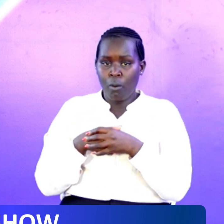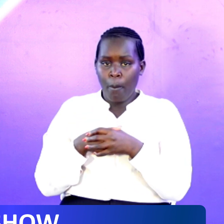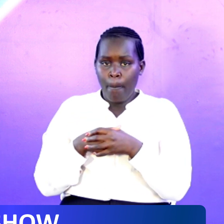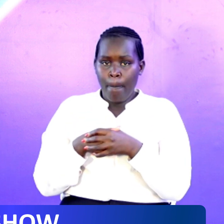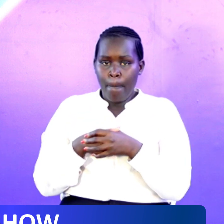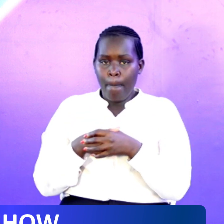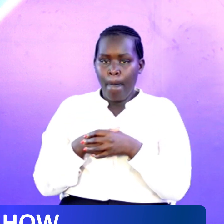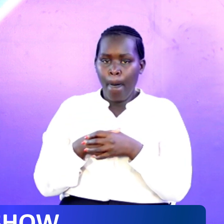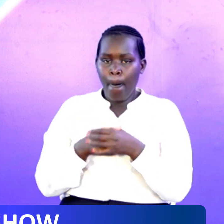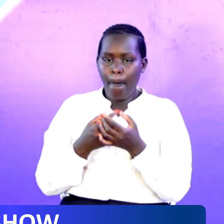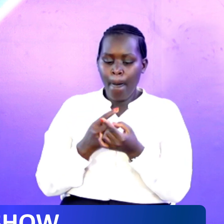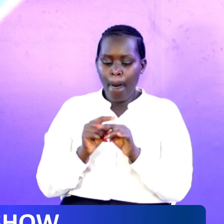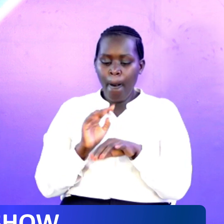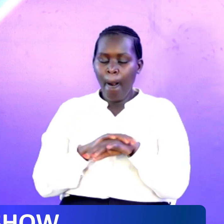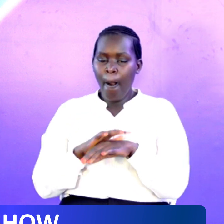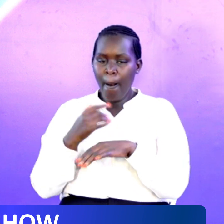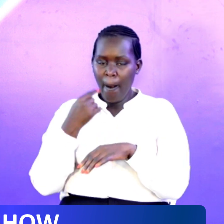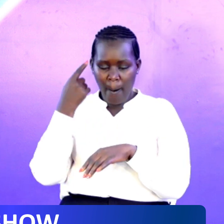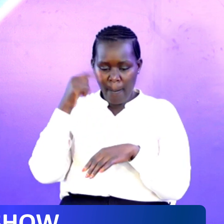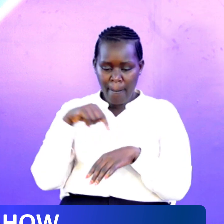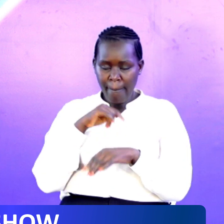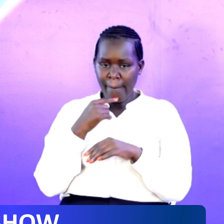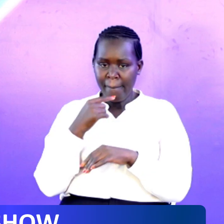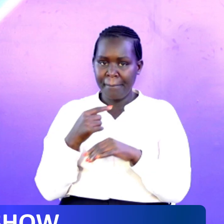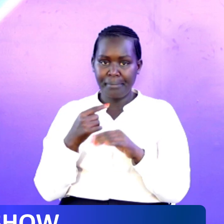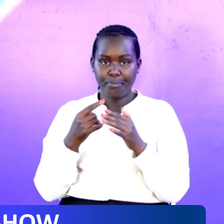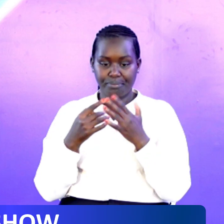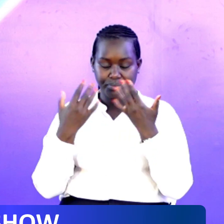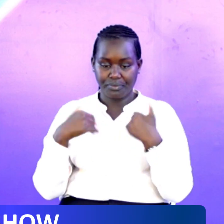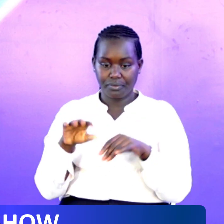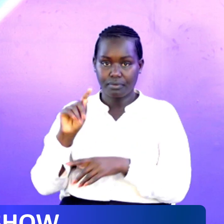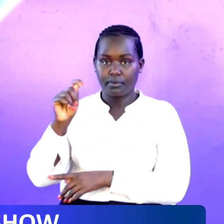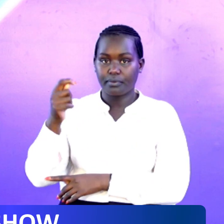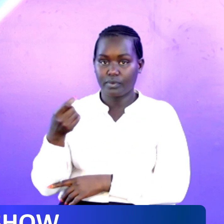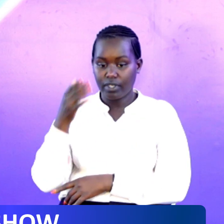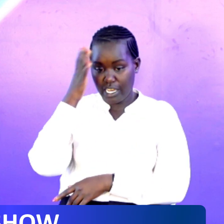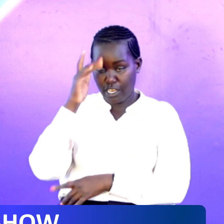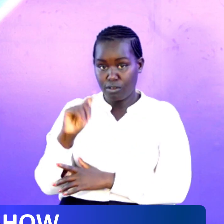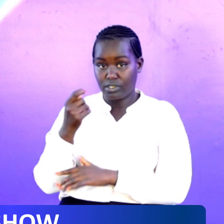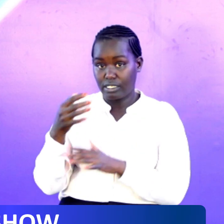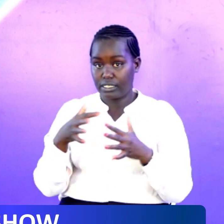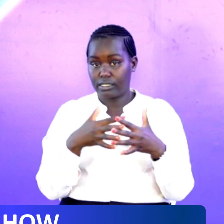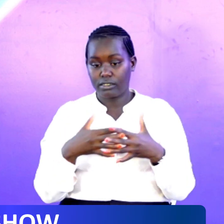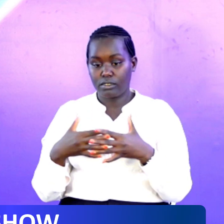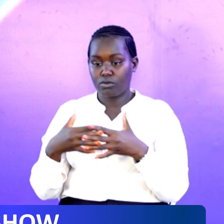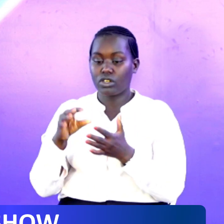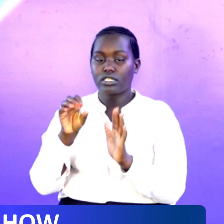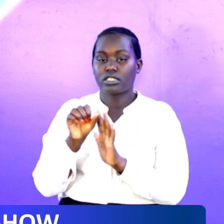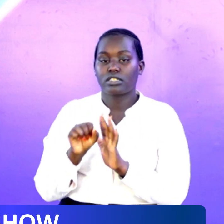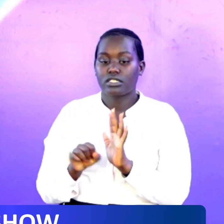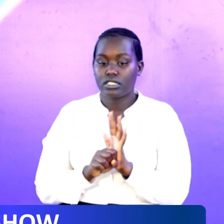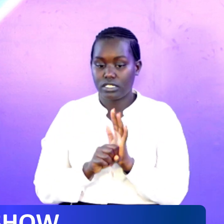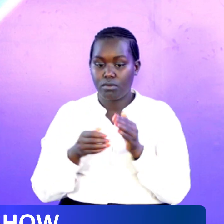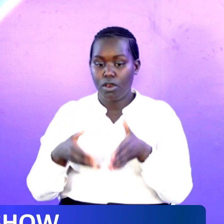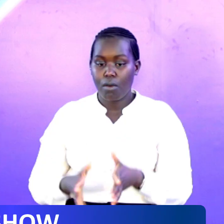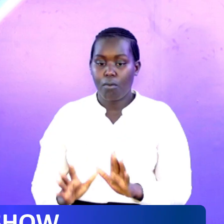expect you to but fall it's in. good for us just to say it. Yes. I am in Kenya. I know Kenya is a democratic state. Yes. So being born in Kenya, I